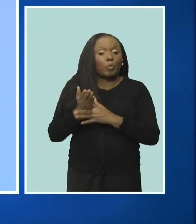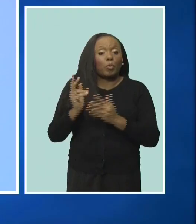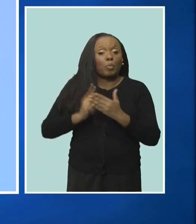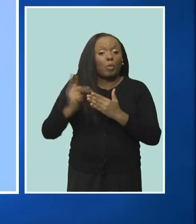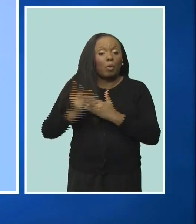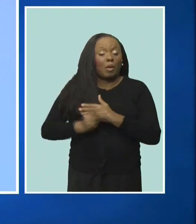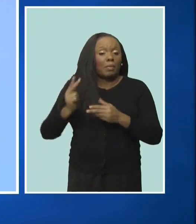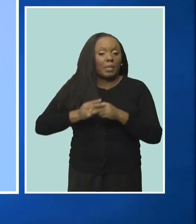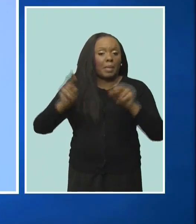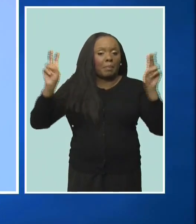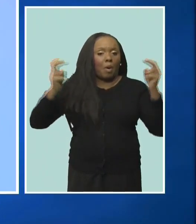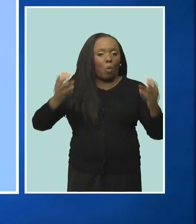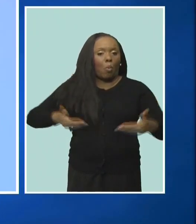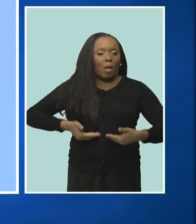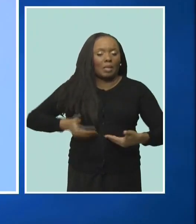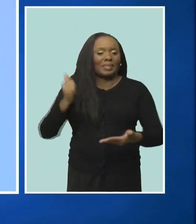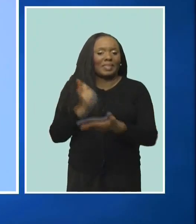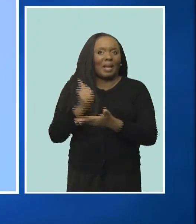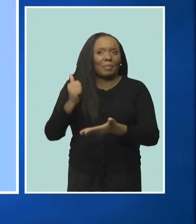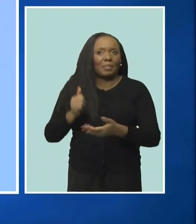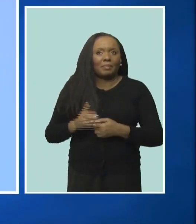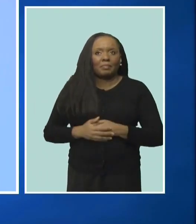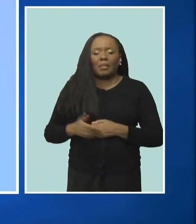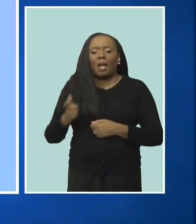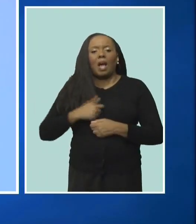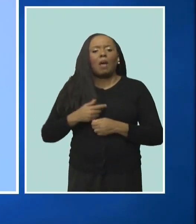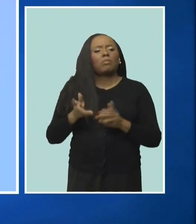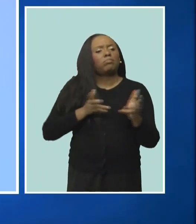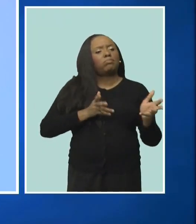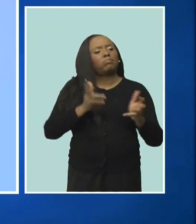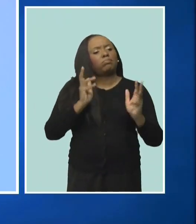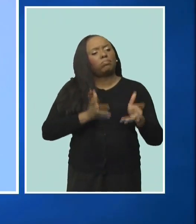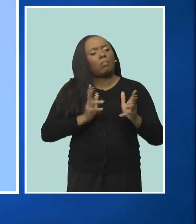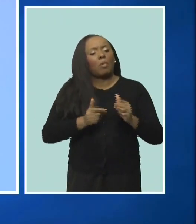was having a beverage with a friend the other day, and he